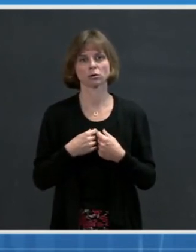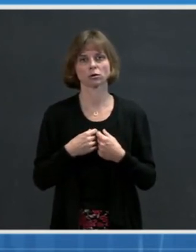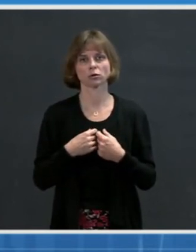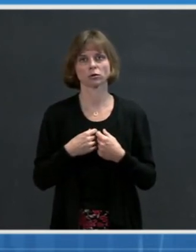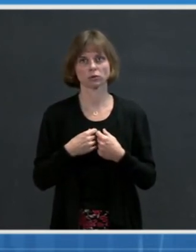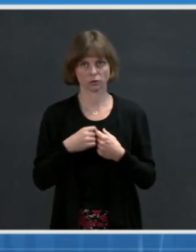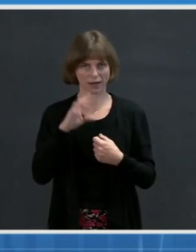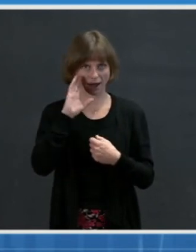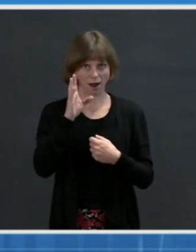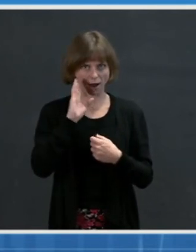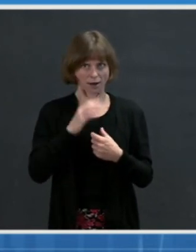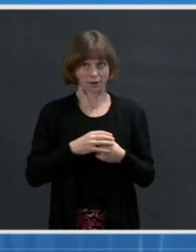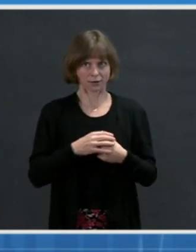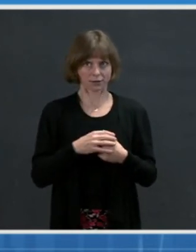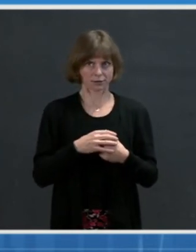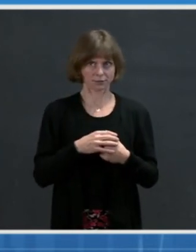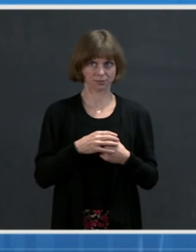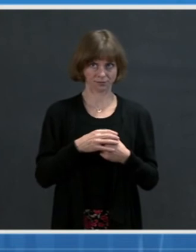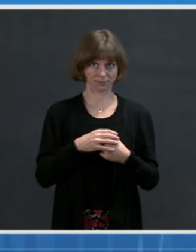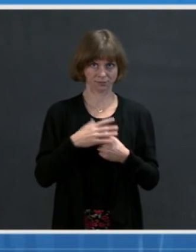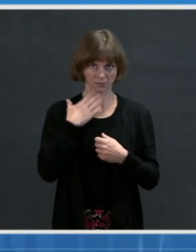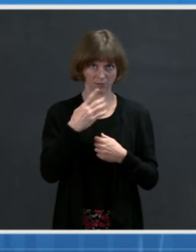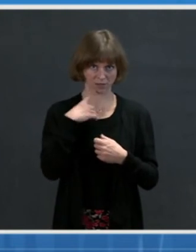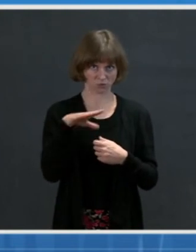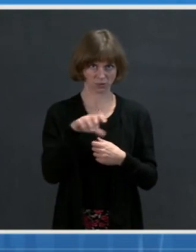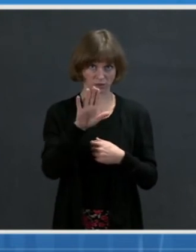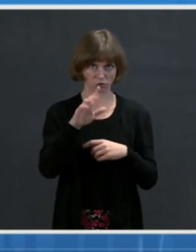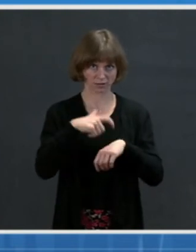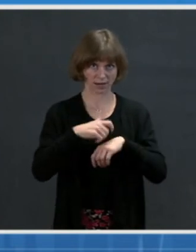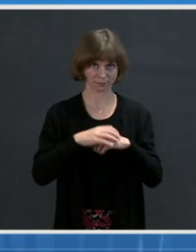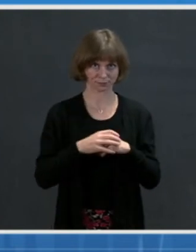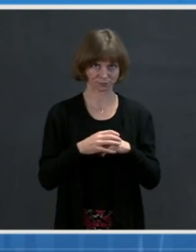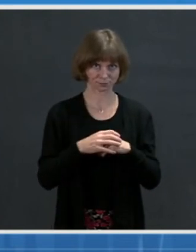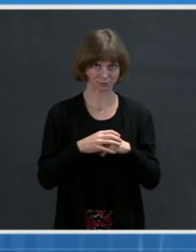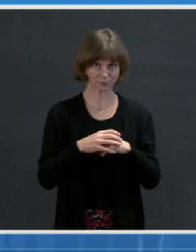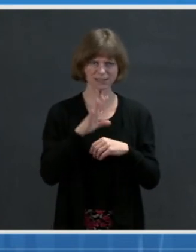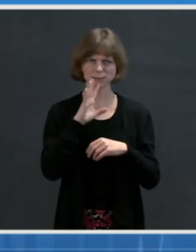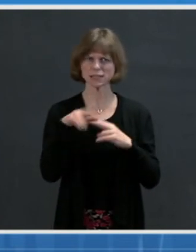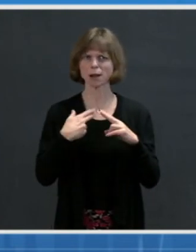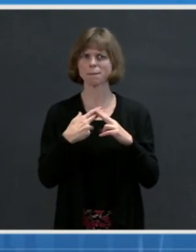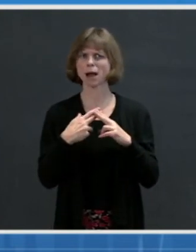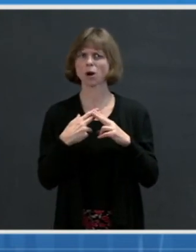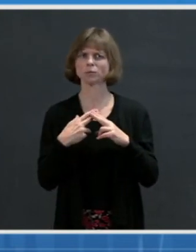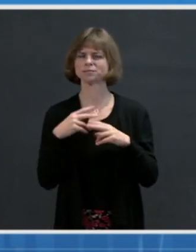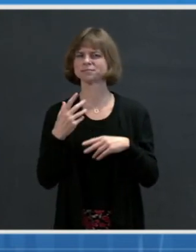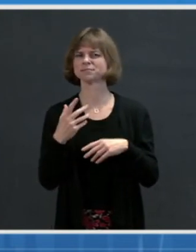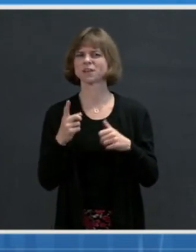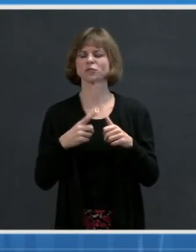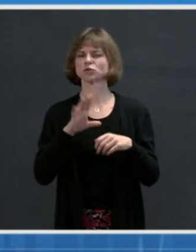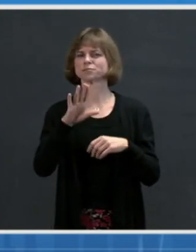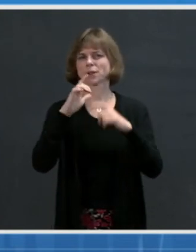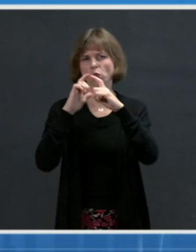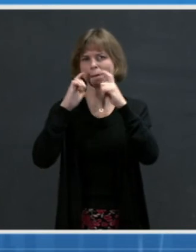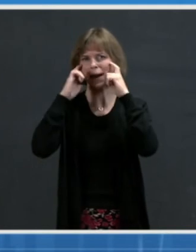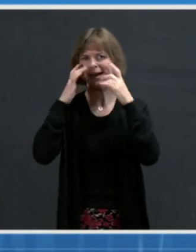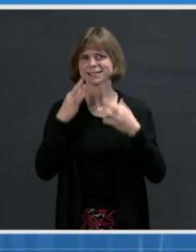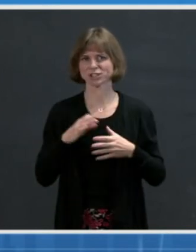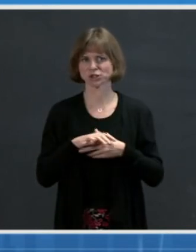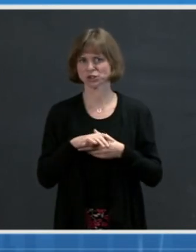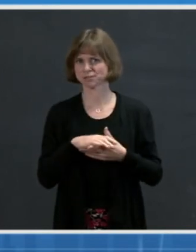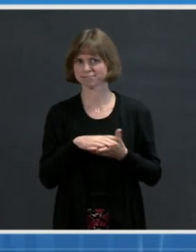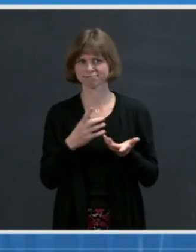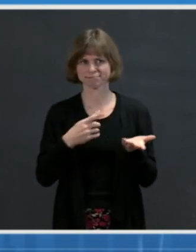Hi there. Thank you for taking the time. Can you speak a little bit about, first, the mask decision? It was deliberated whether